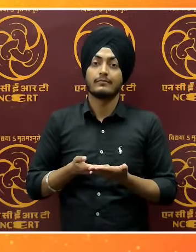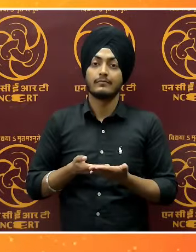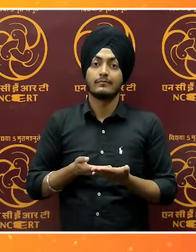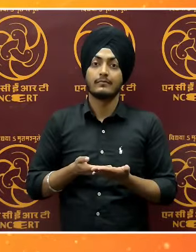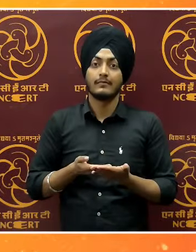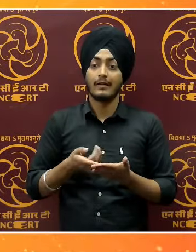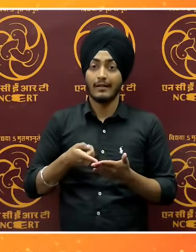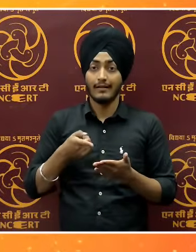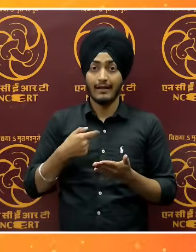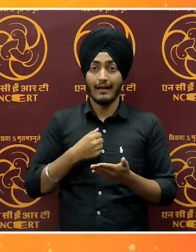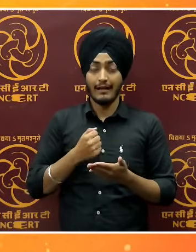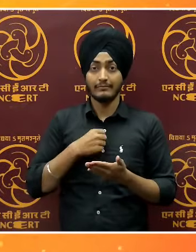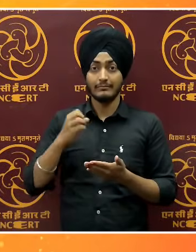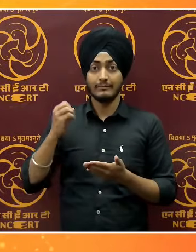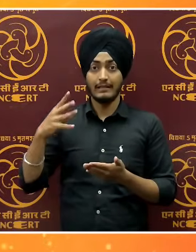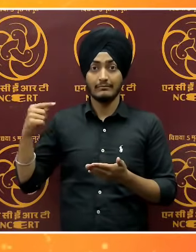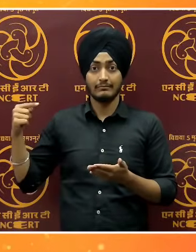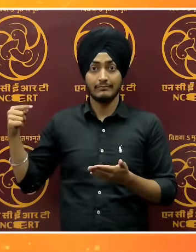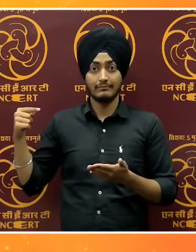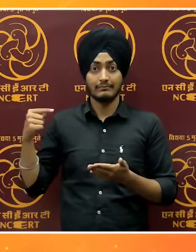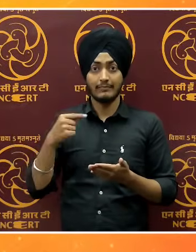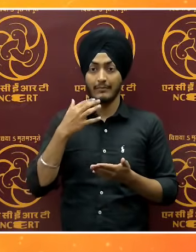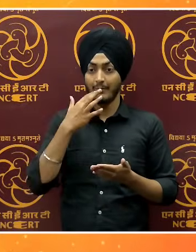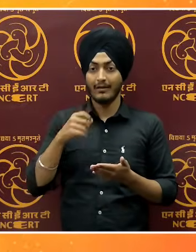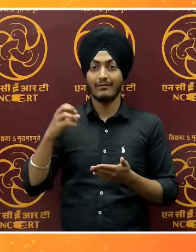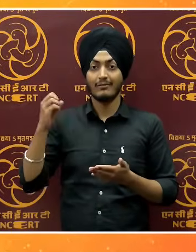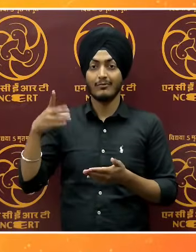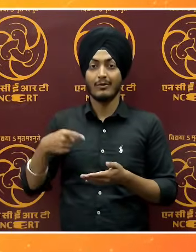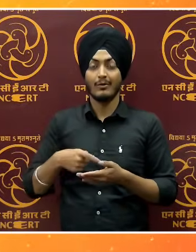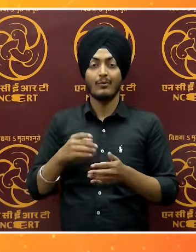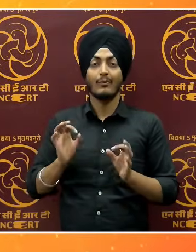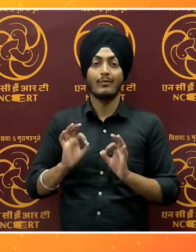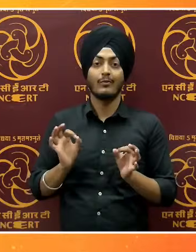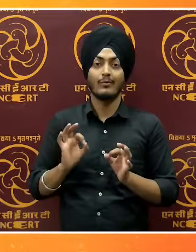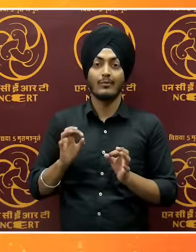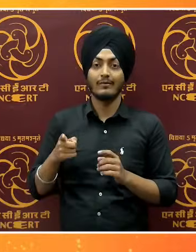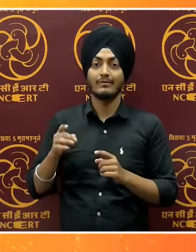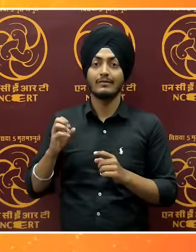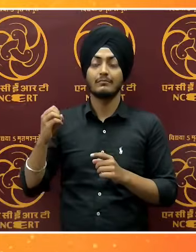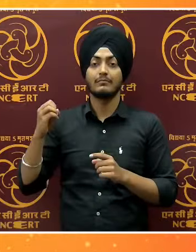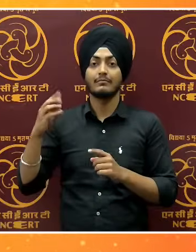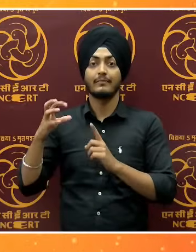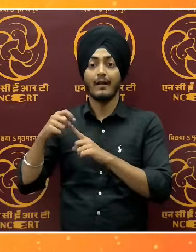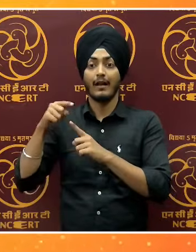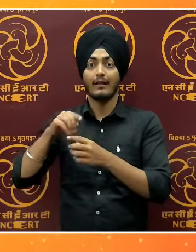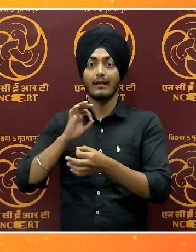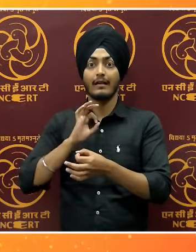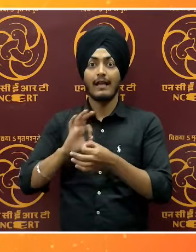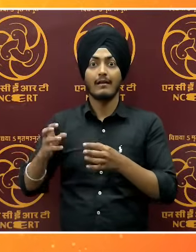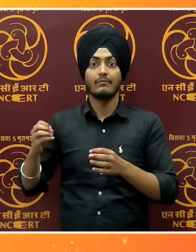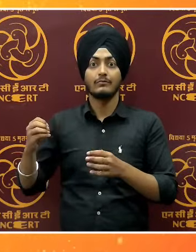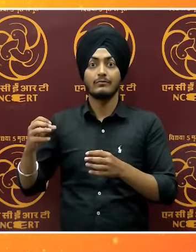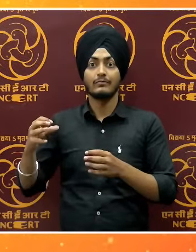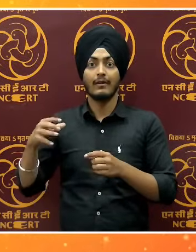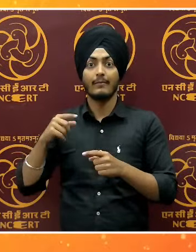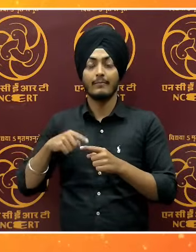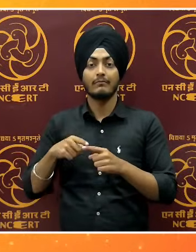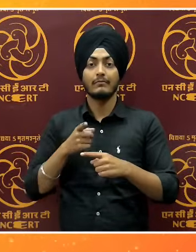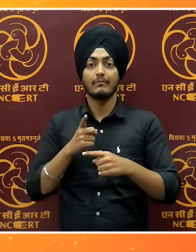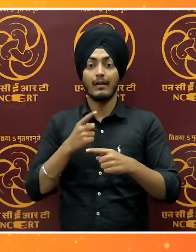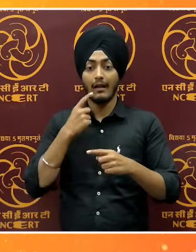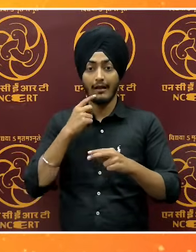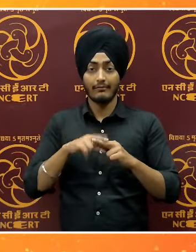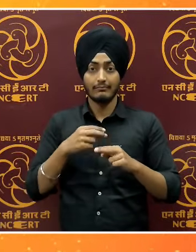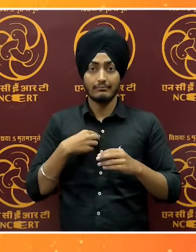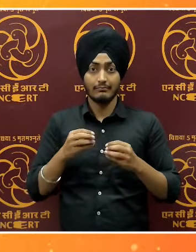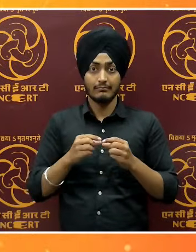ray of light, it is not light, the ray of electron beam is shown it here. When I bring magnet towards